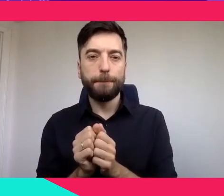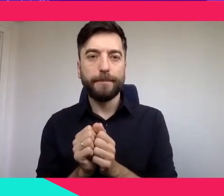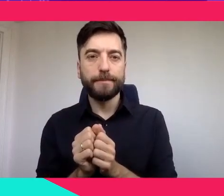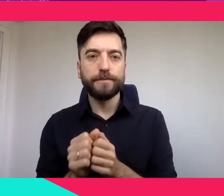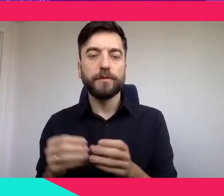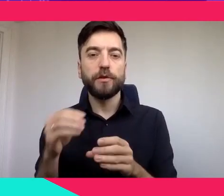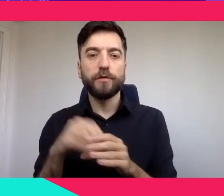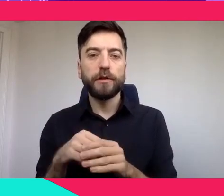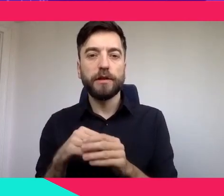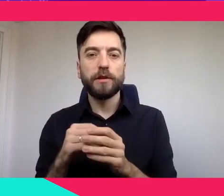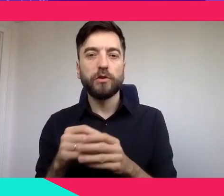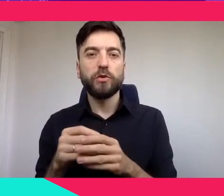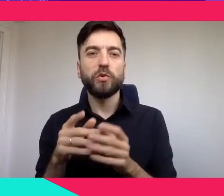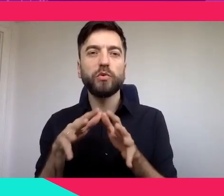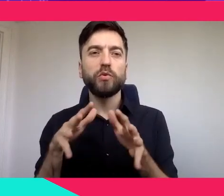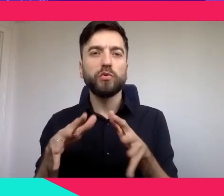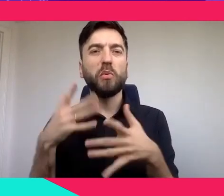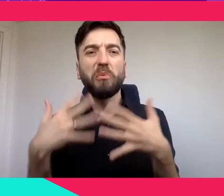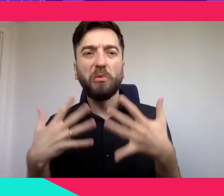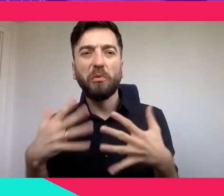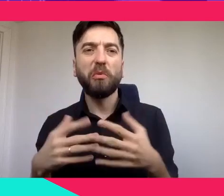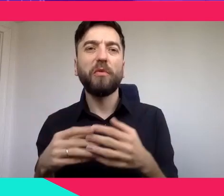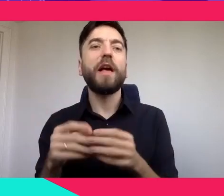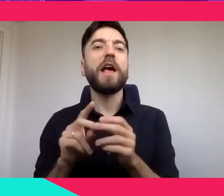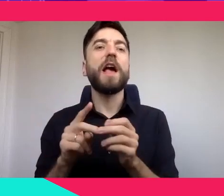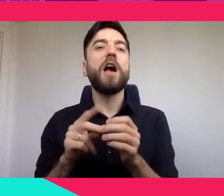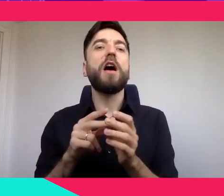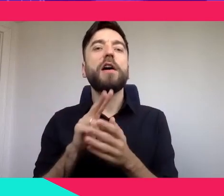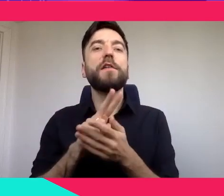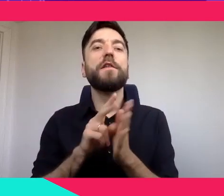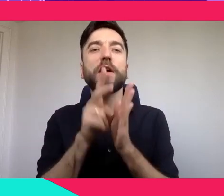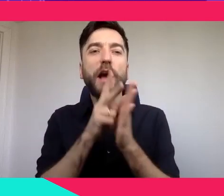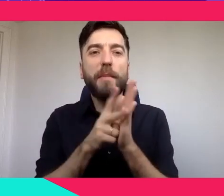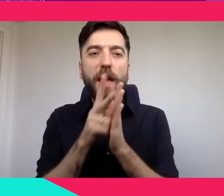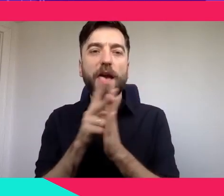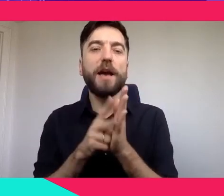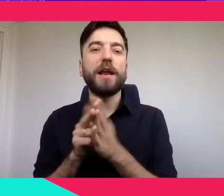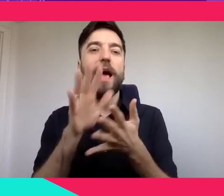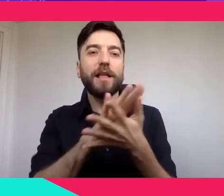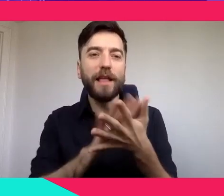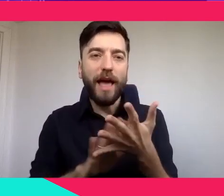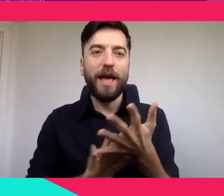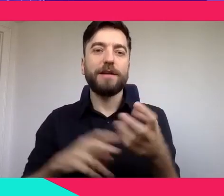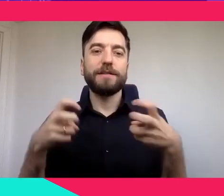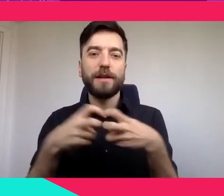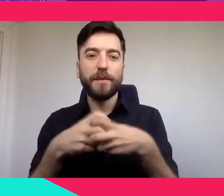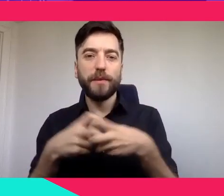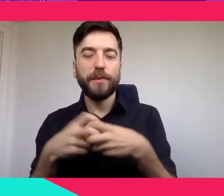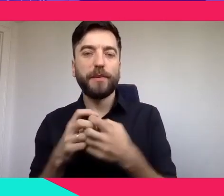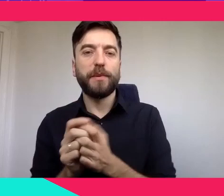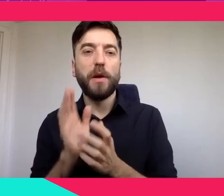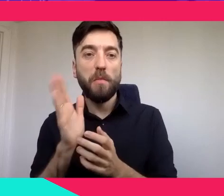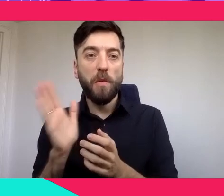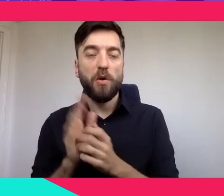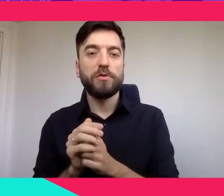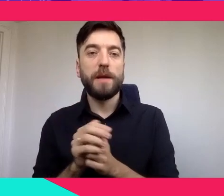video, articles, web pages, etc. And those things go out on our own web page. It